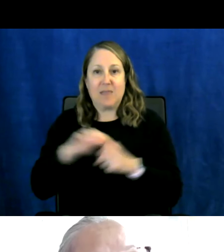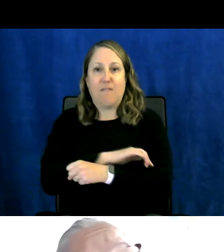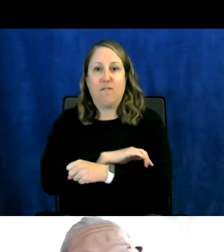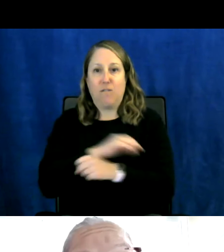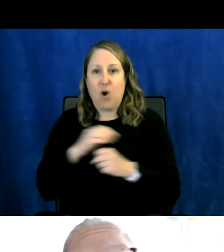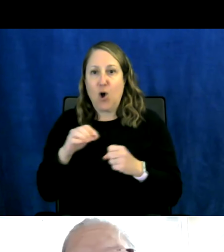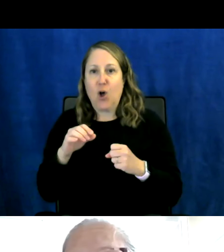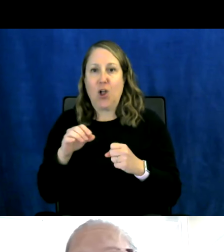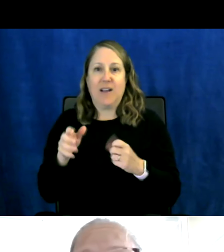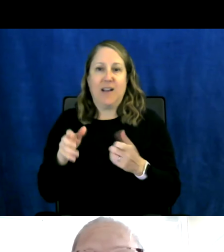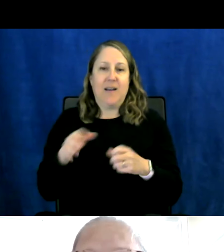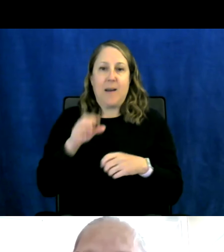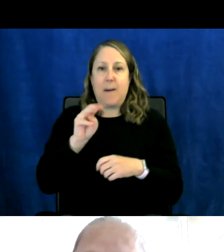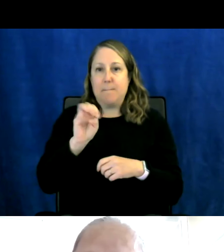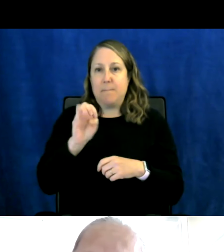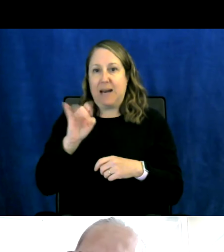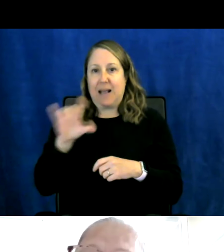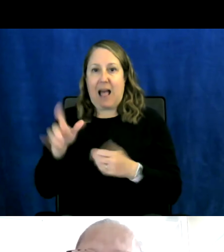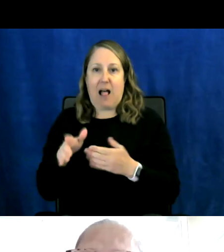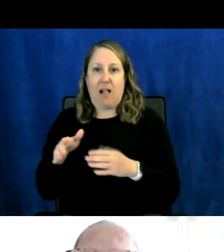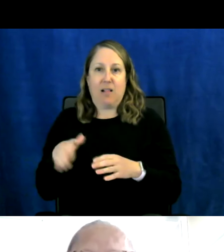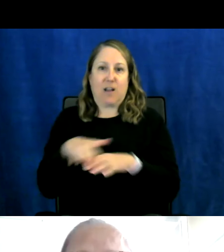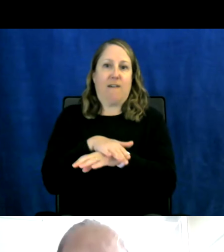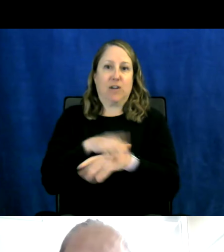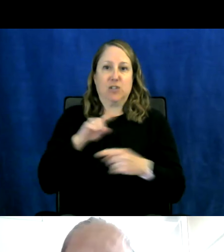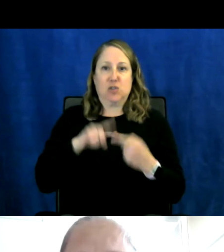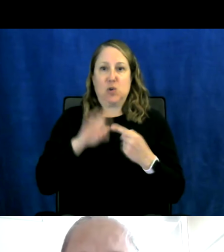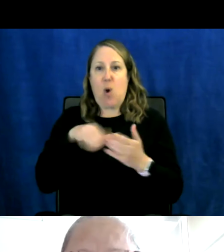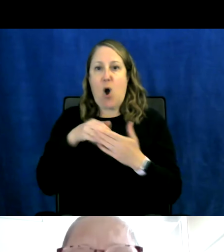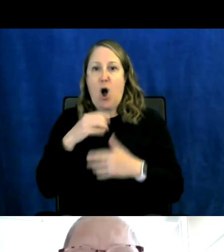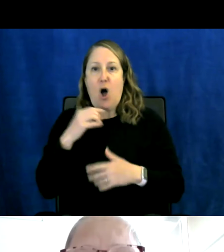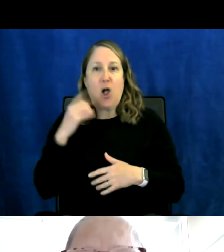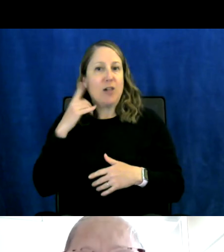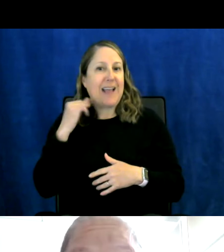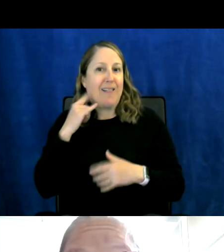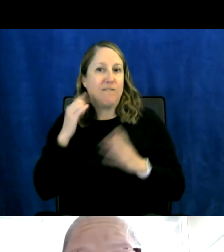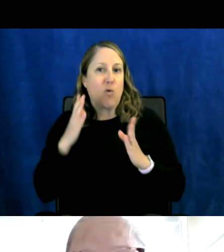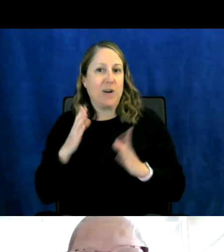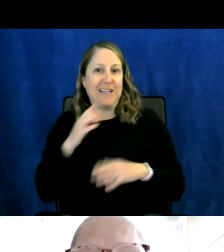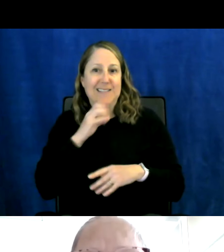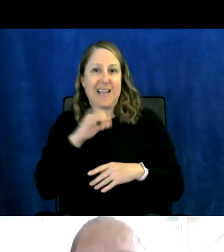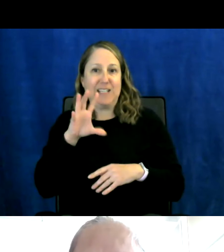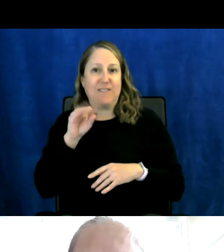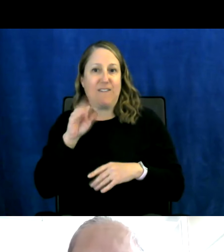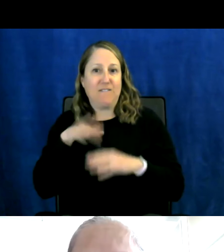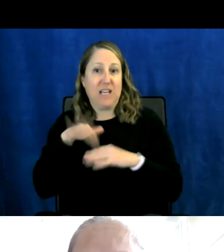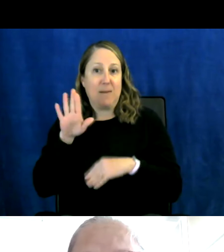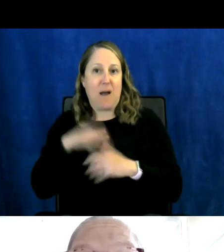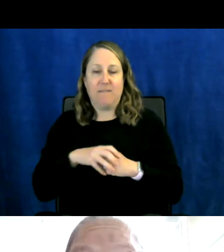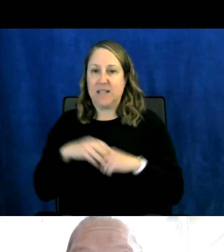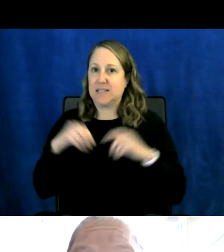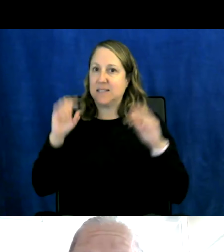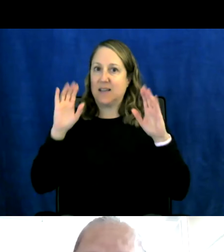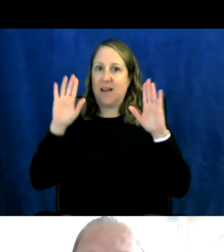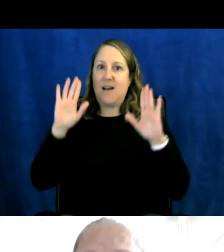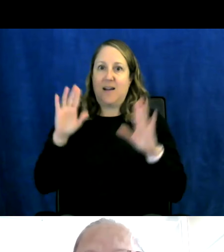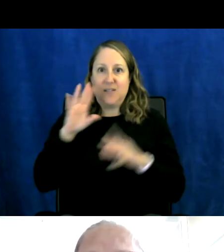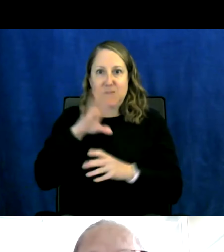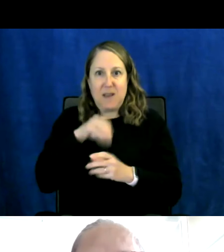undocumented Californians age 50 and above. It's so incredible to be part of a state that is looking